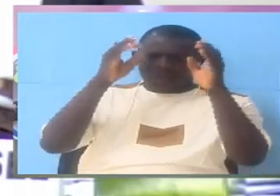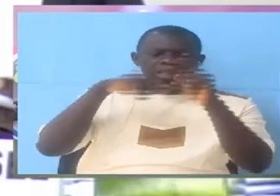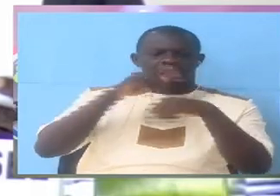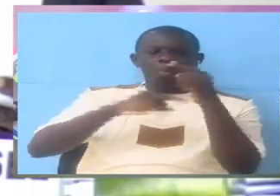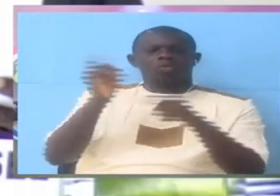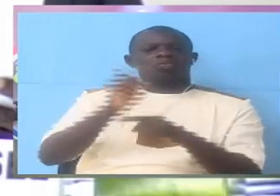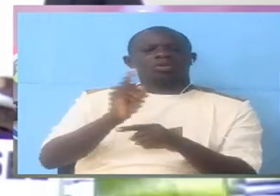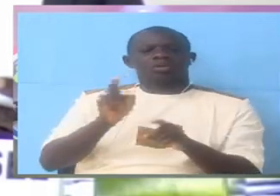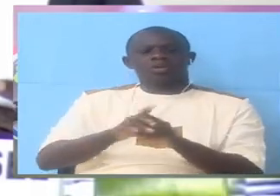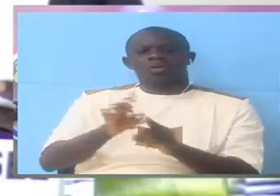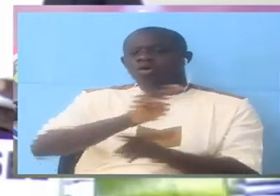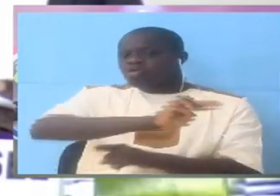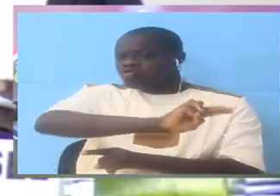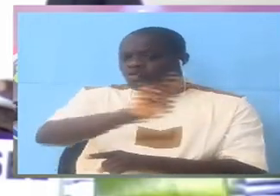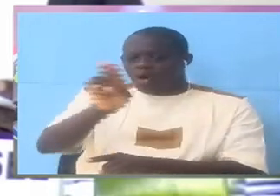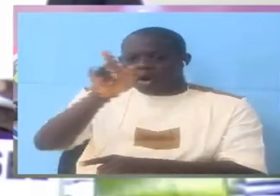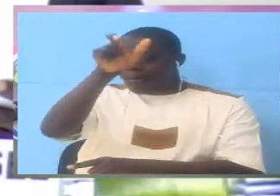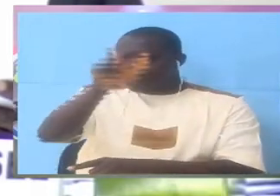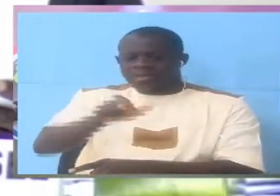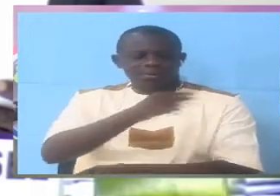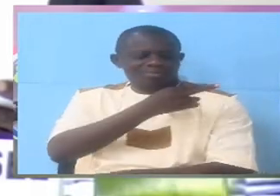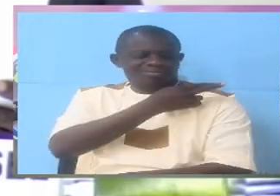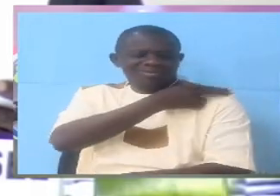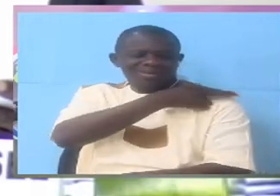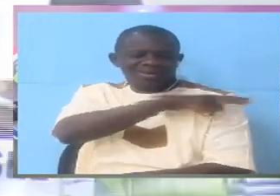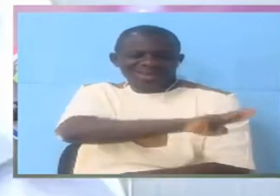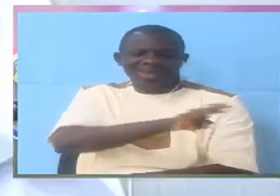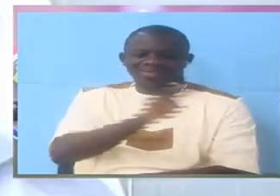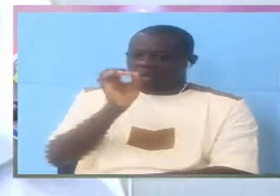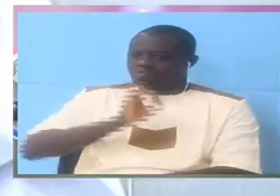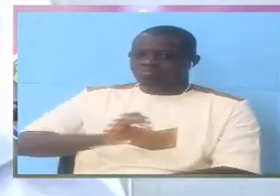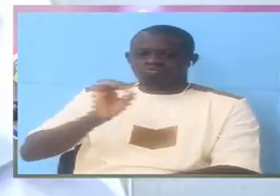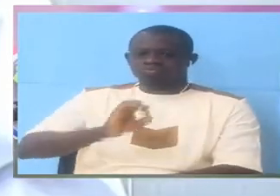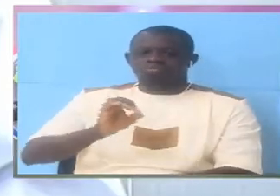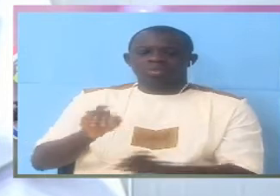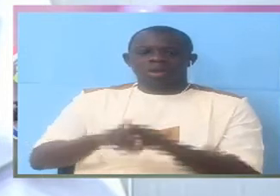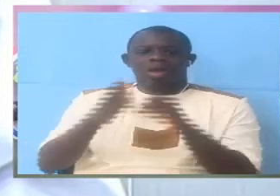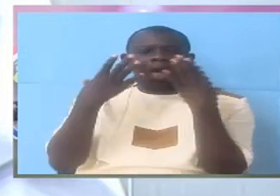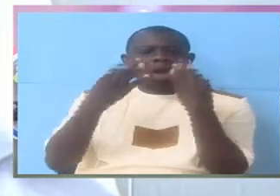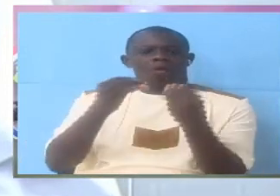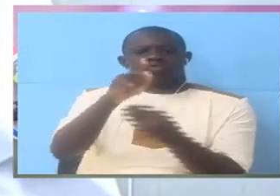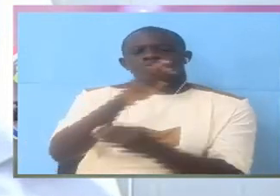none of you resigned. Can you resign when you are asked to go home?